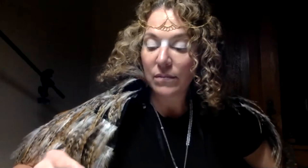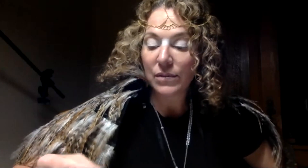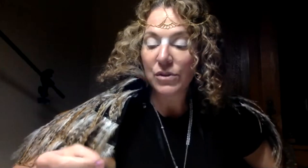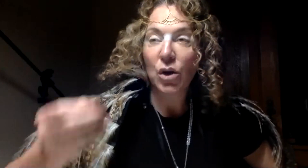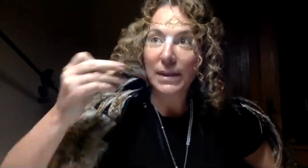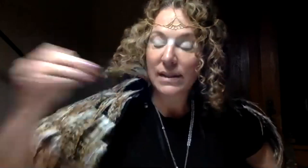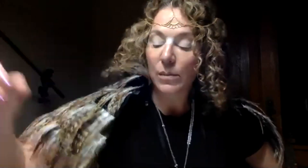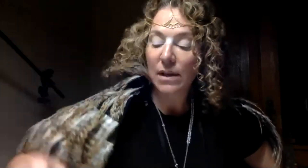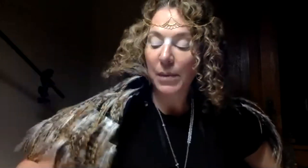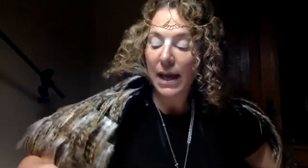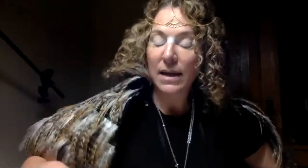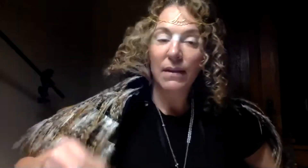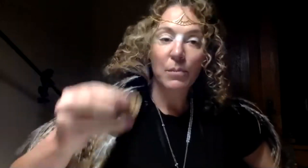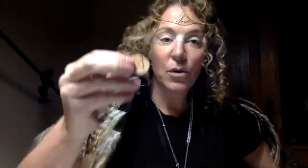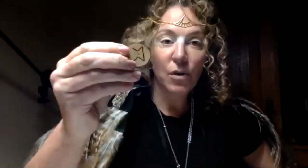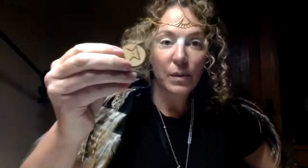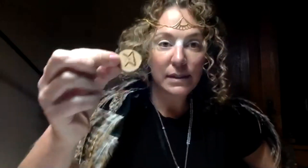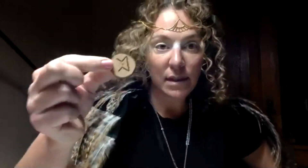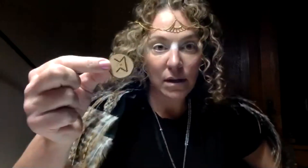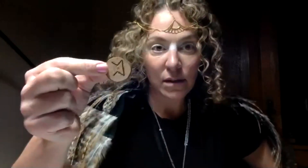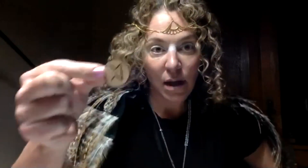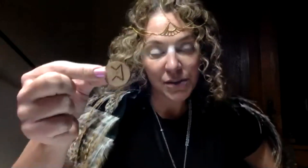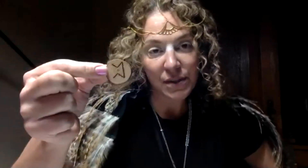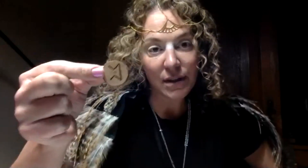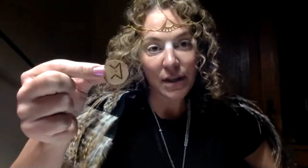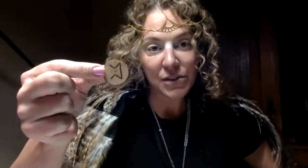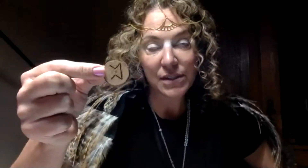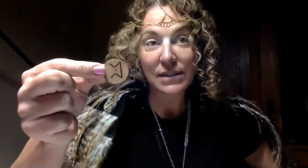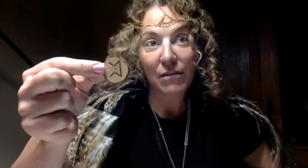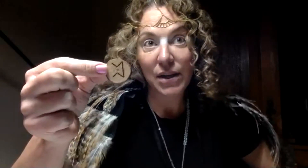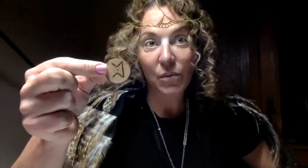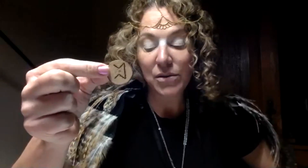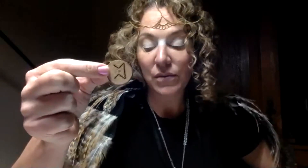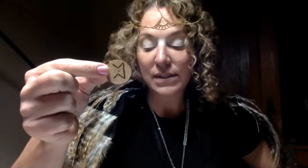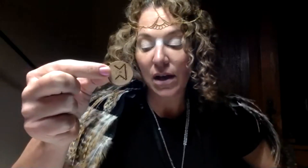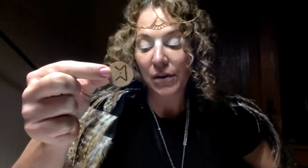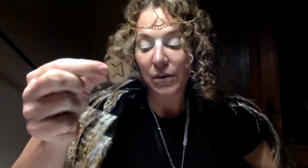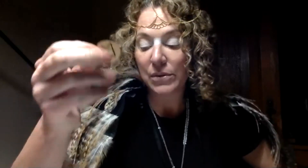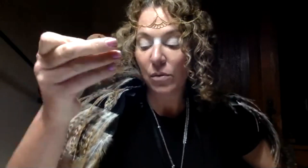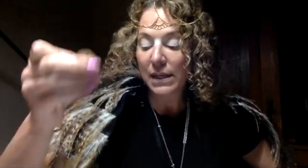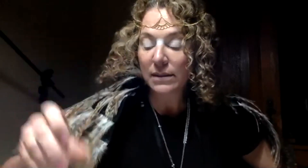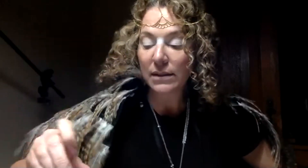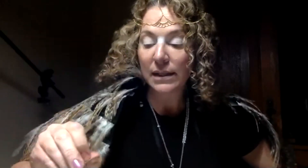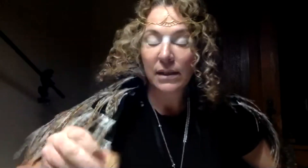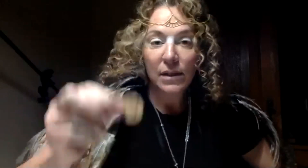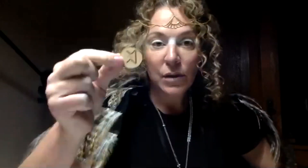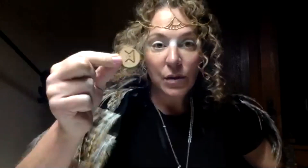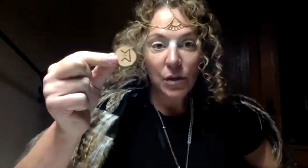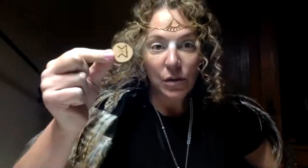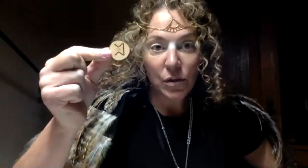and seeing what's coming ahead. And then Perthrow is the unconsciousness, everything around you that's the unknown. So